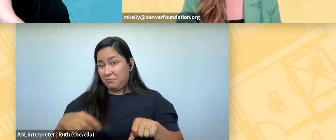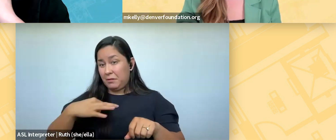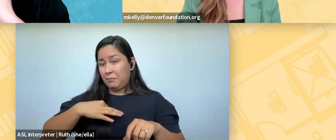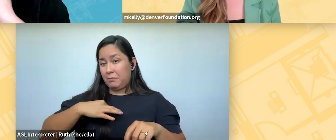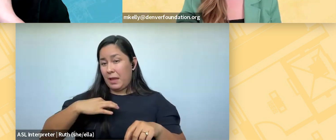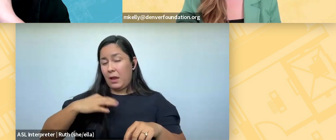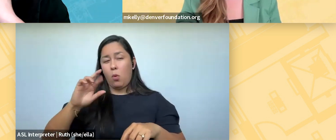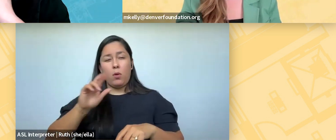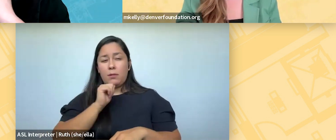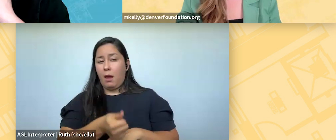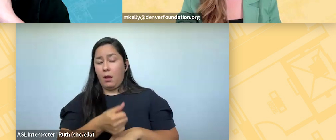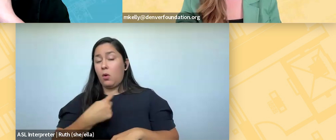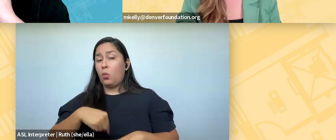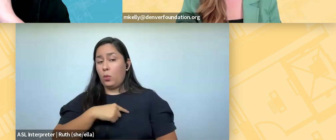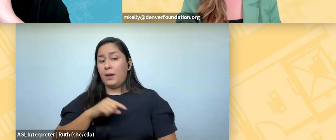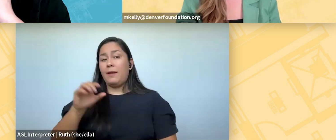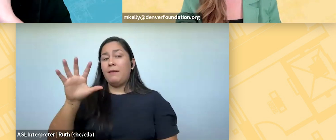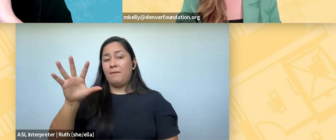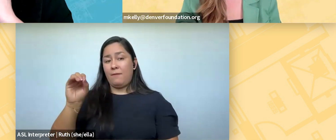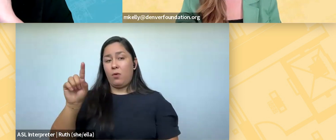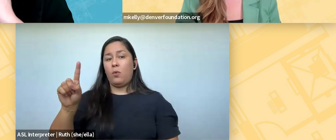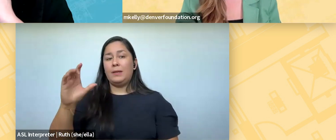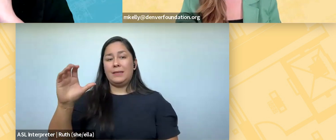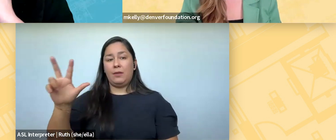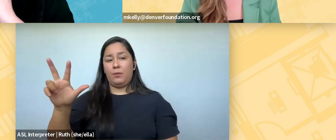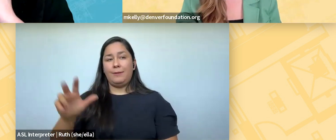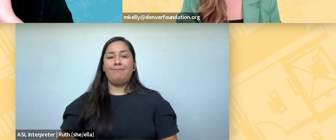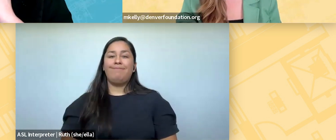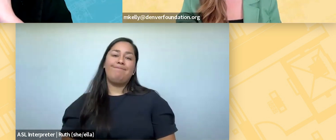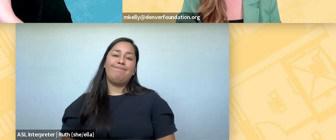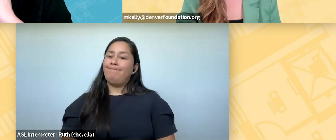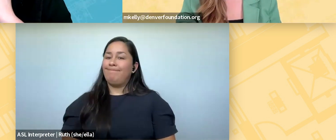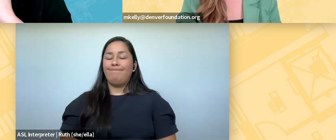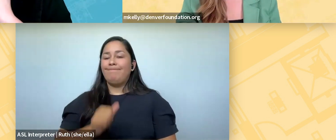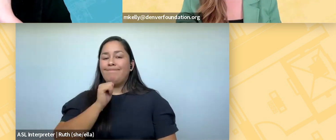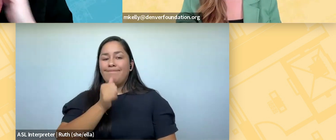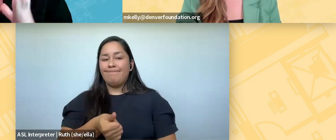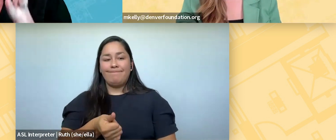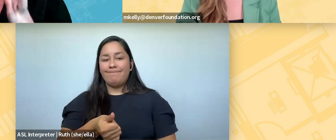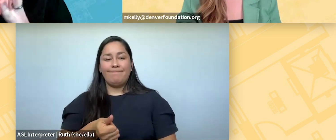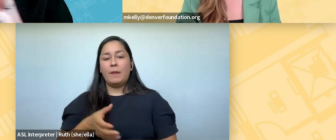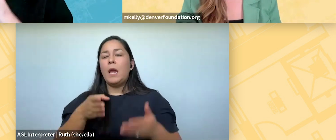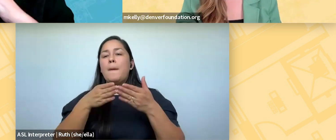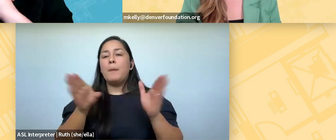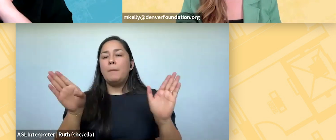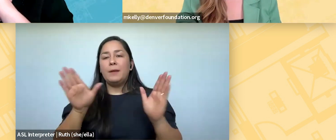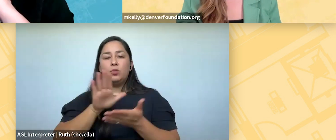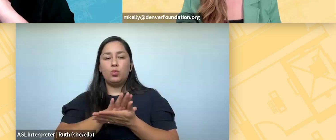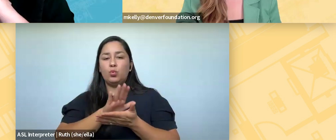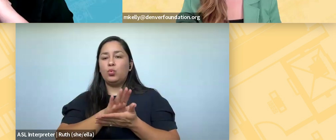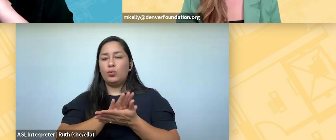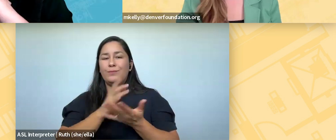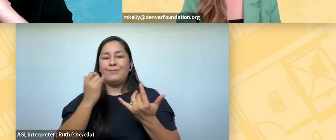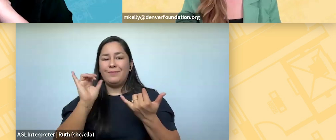It says we are a 501c3. No, and public schools are the space that we're focused for